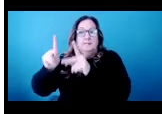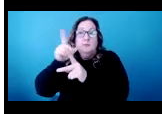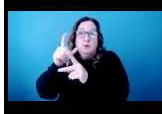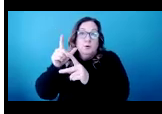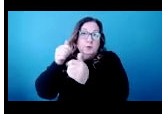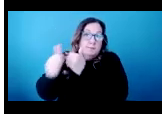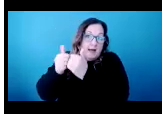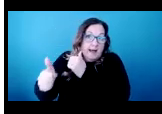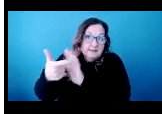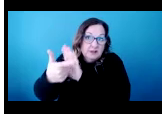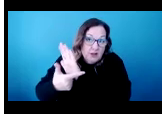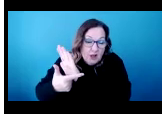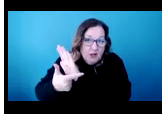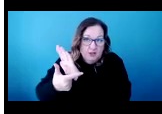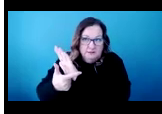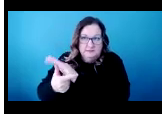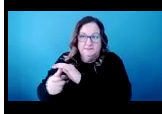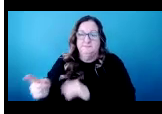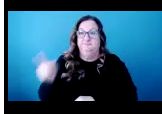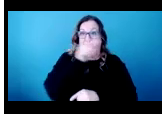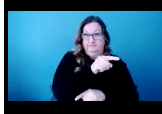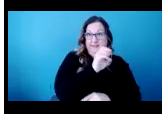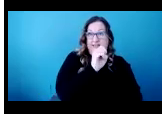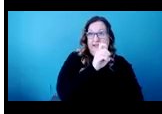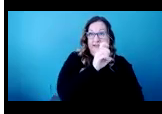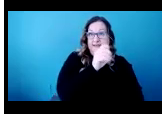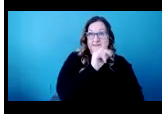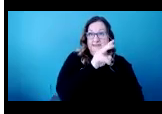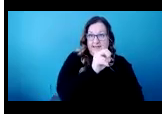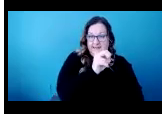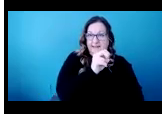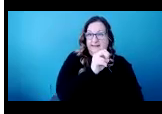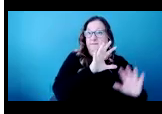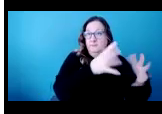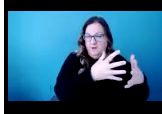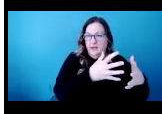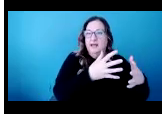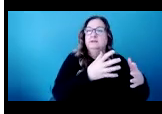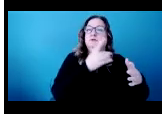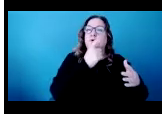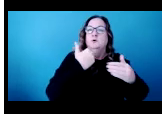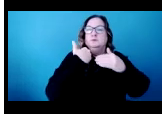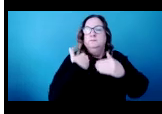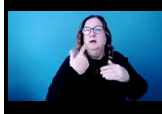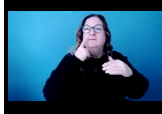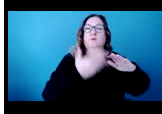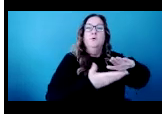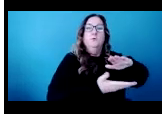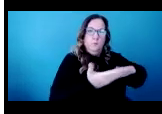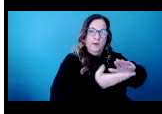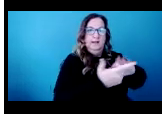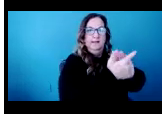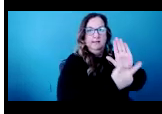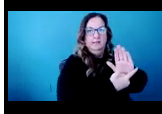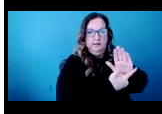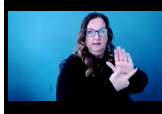laws. The executive branch administers the laws or carries them out. And the judicial